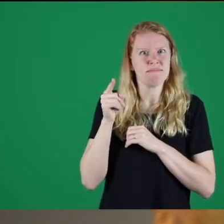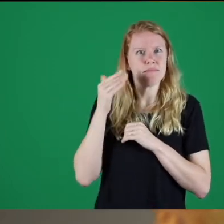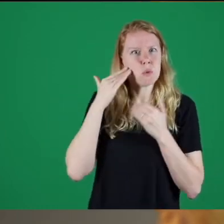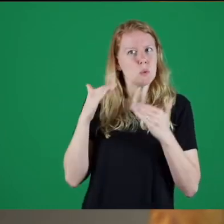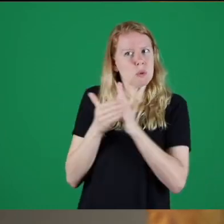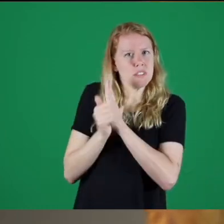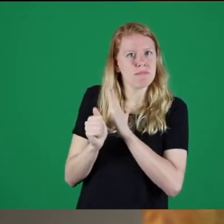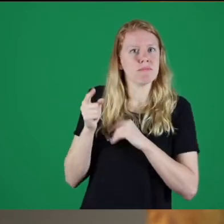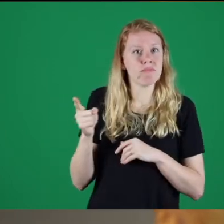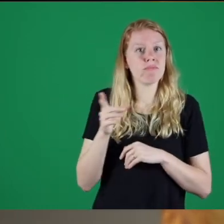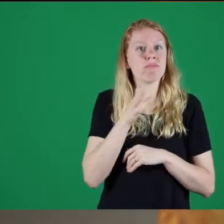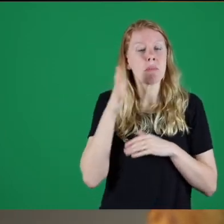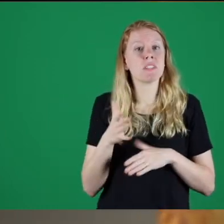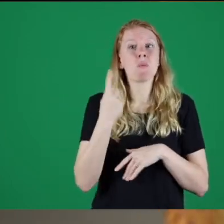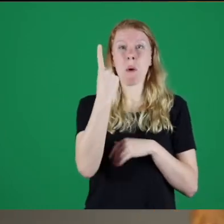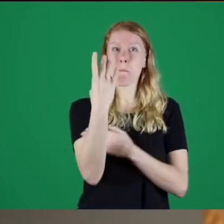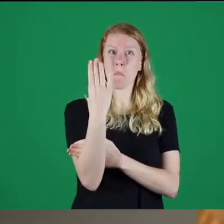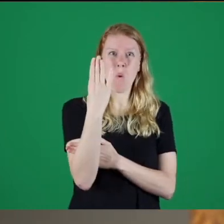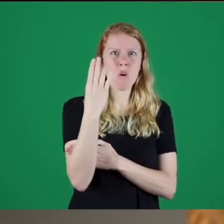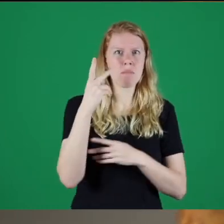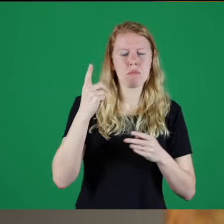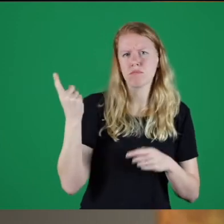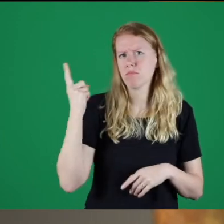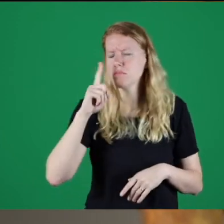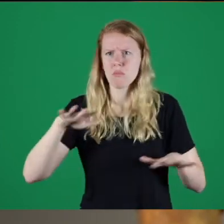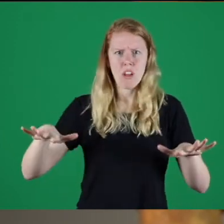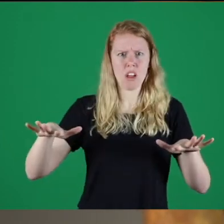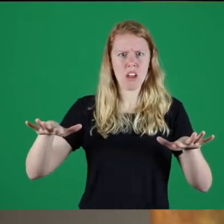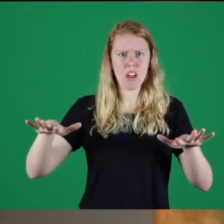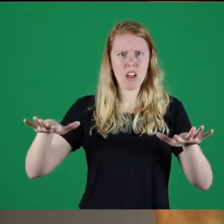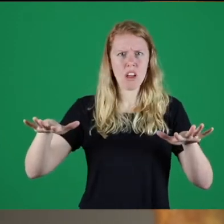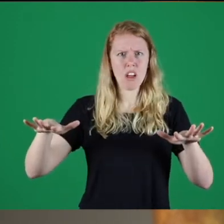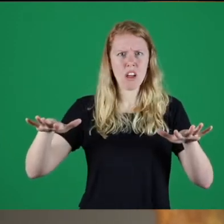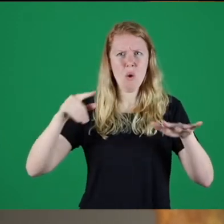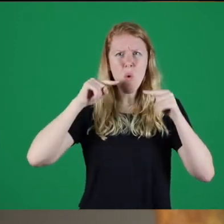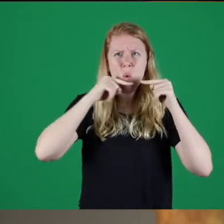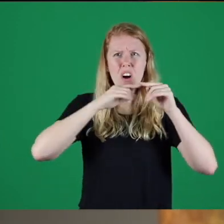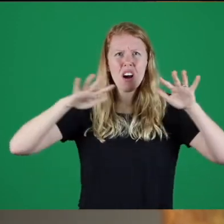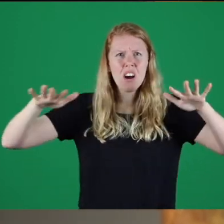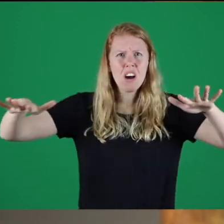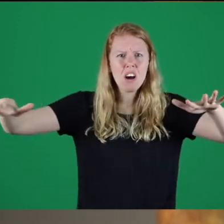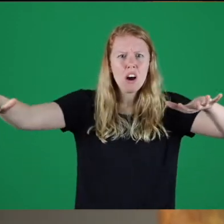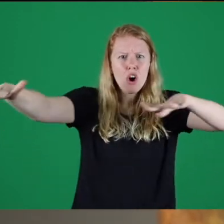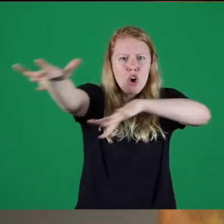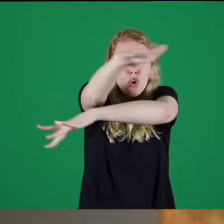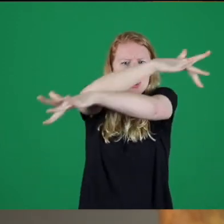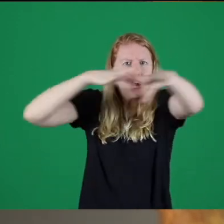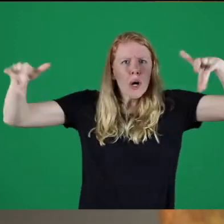woke up and they went out to their fields, they discovered an entire field of corn was